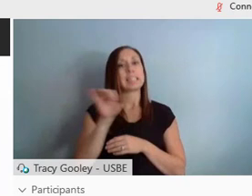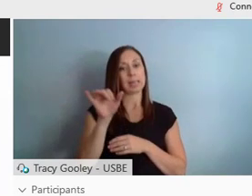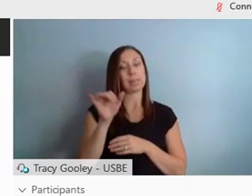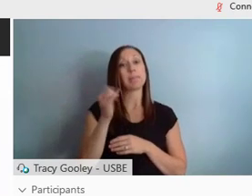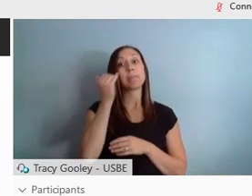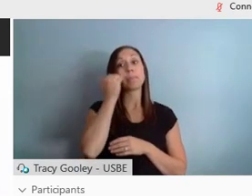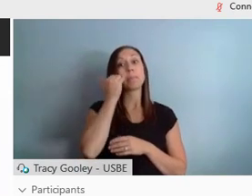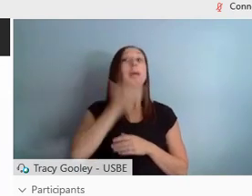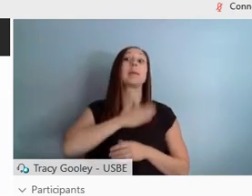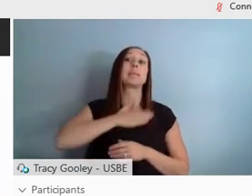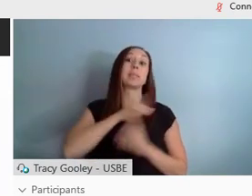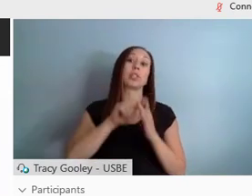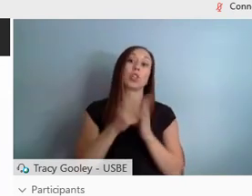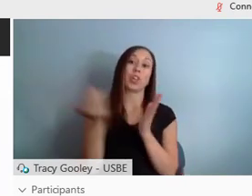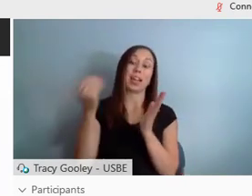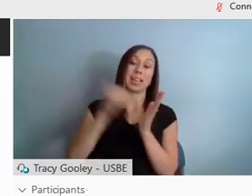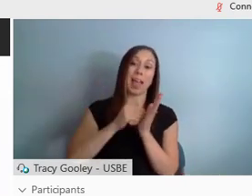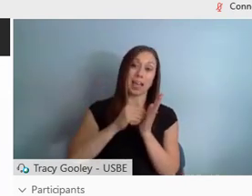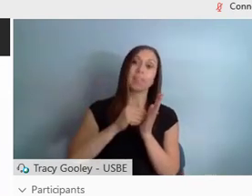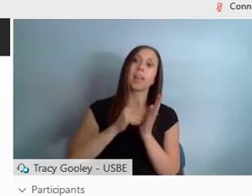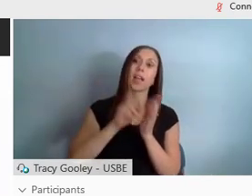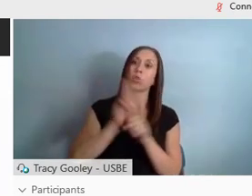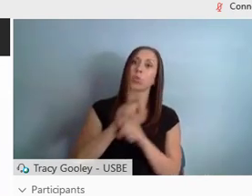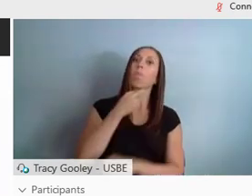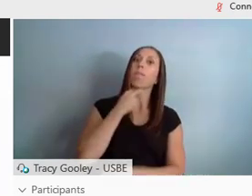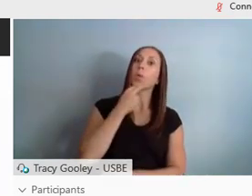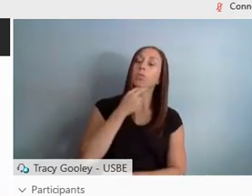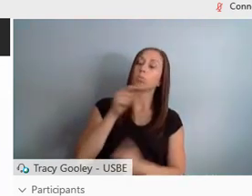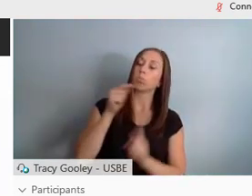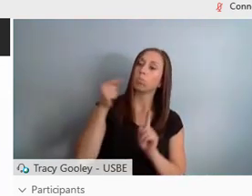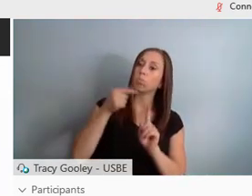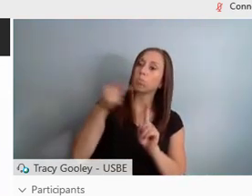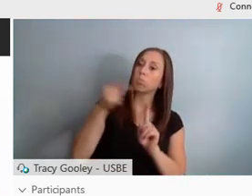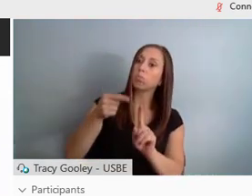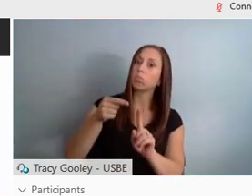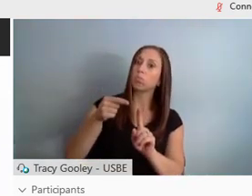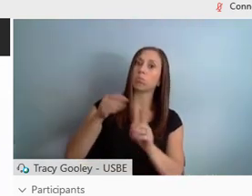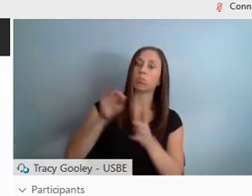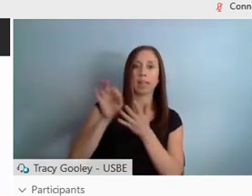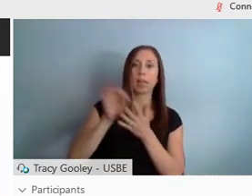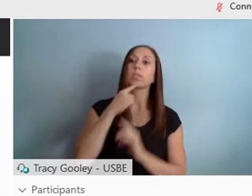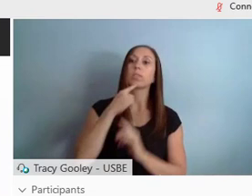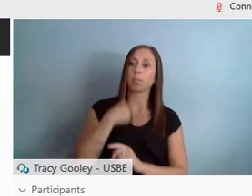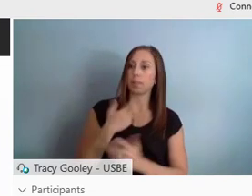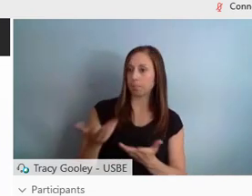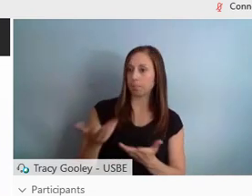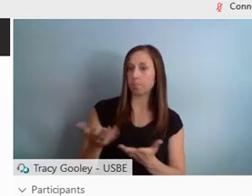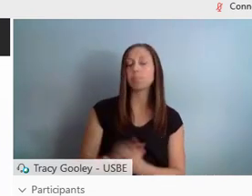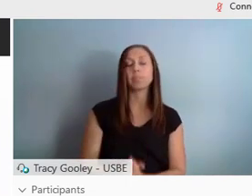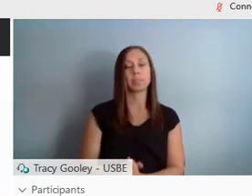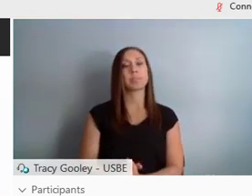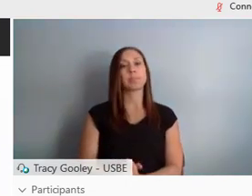prompt to please start again and count out loud if the student does not do that to begin with.